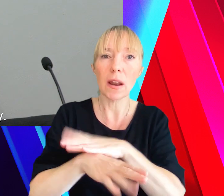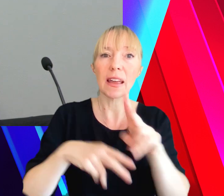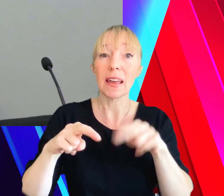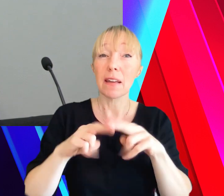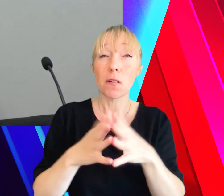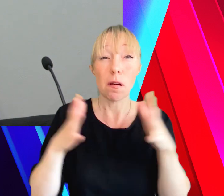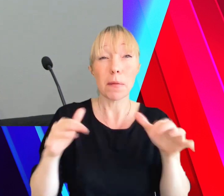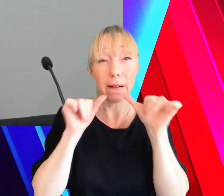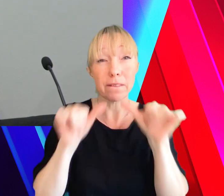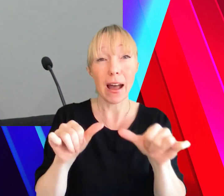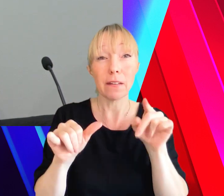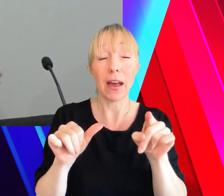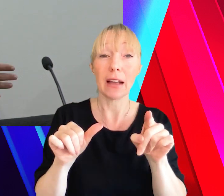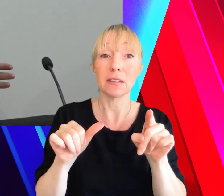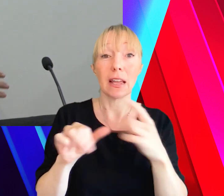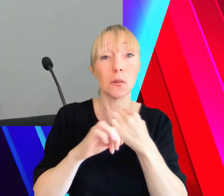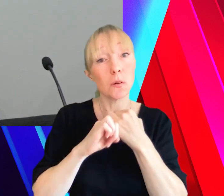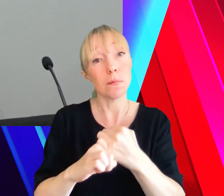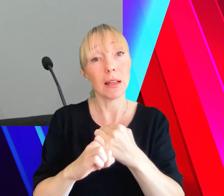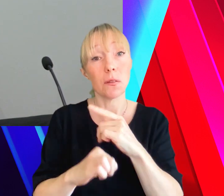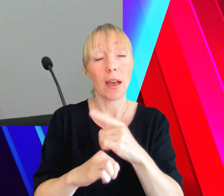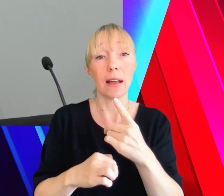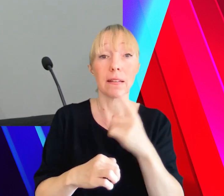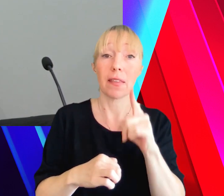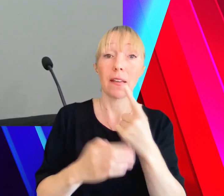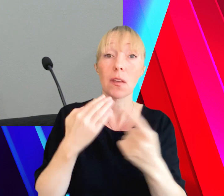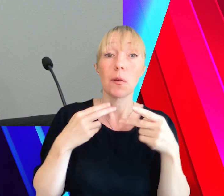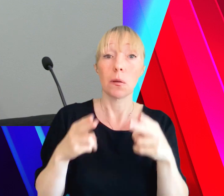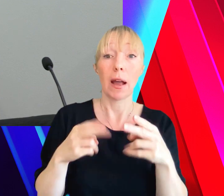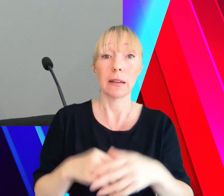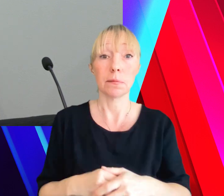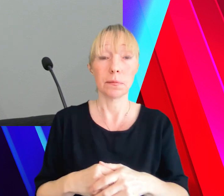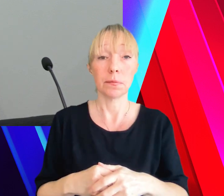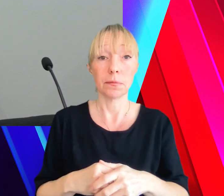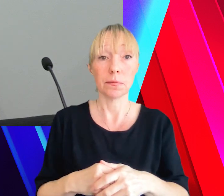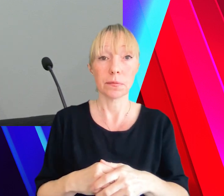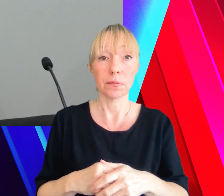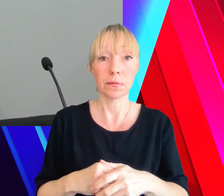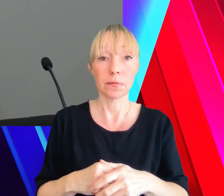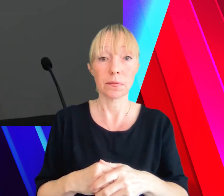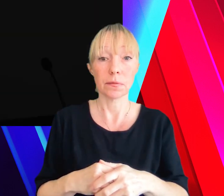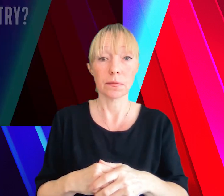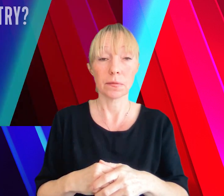slowly, and if you're a big fan of something, then you sort of just have to dedicate yourself to that. That's the only way